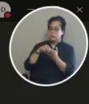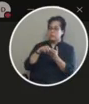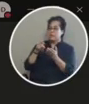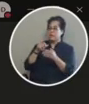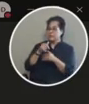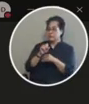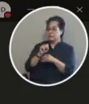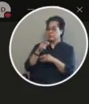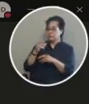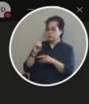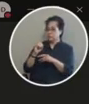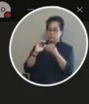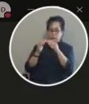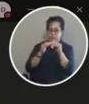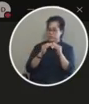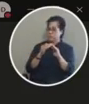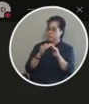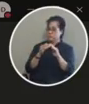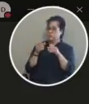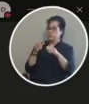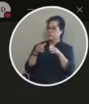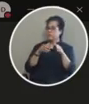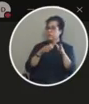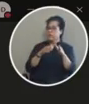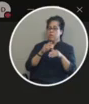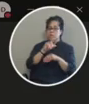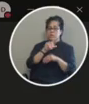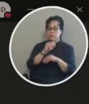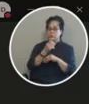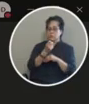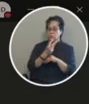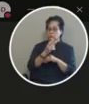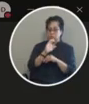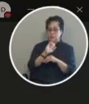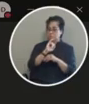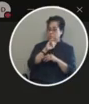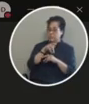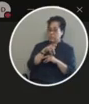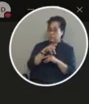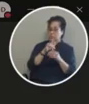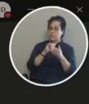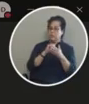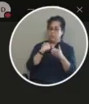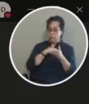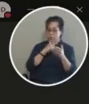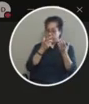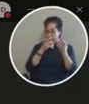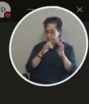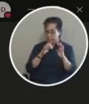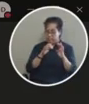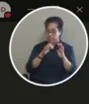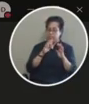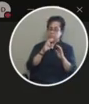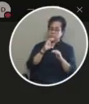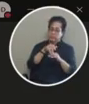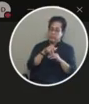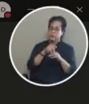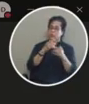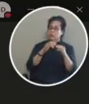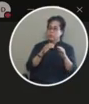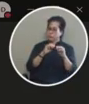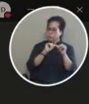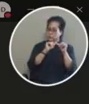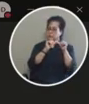dollars, the 7 million residential roads. The 2012 street CIP that we're looking to complete, that's recommended